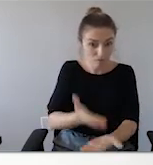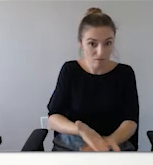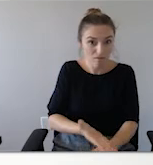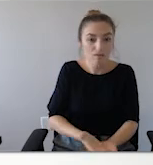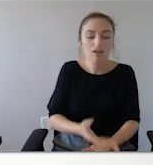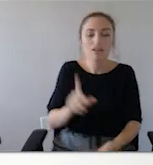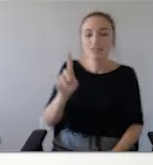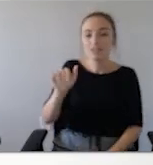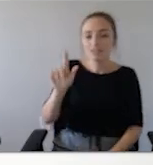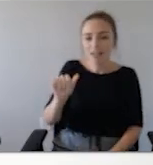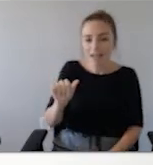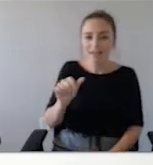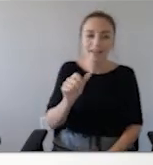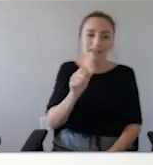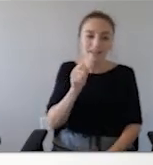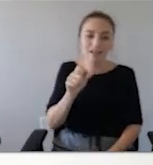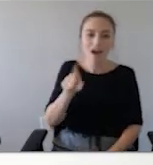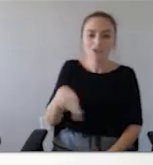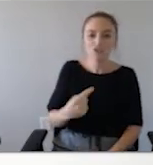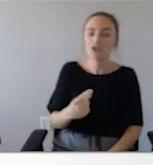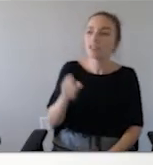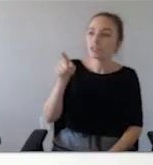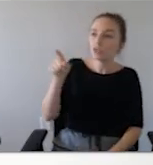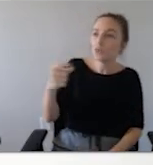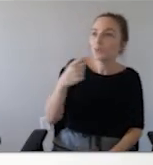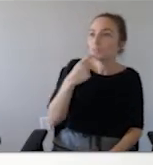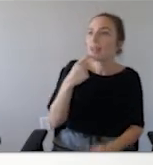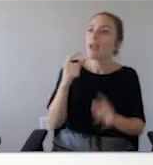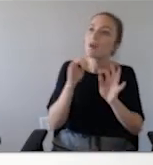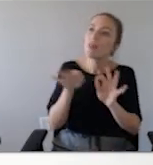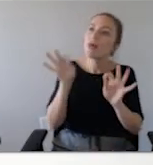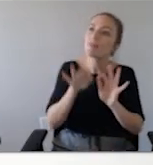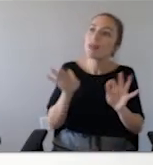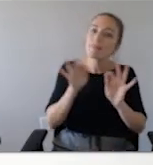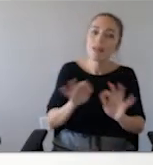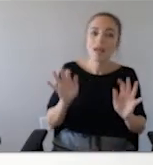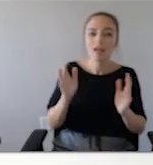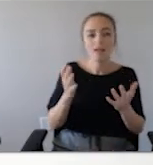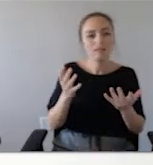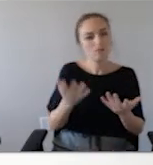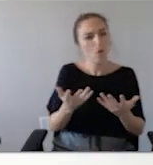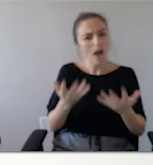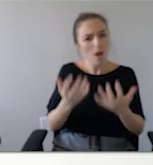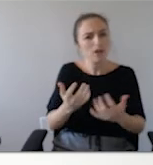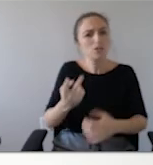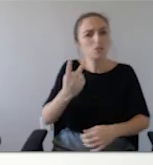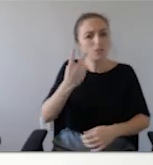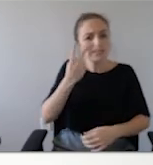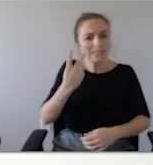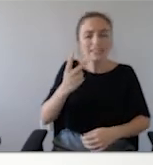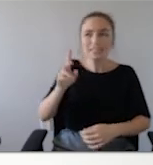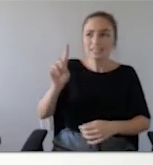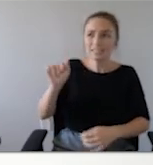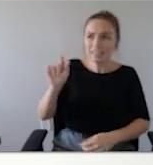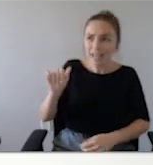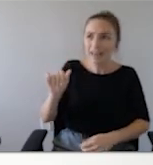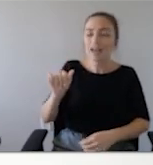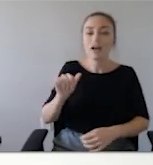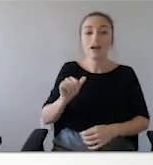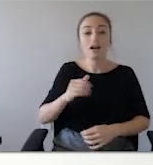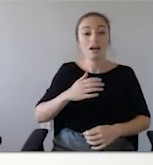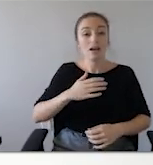How did my son respond to speech therapy? How did my son respond to occupational therapy? And